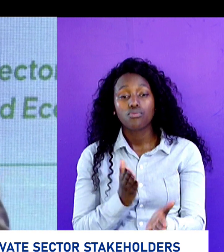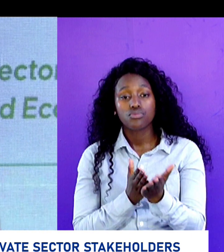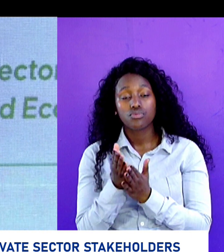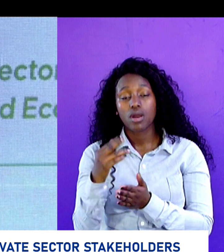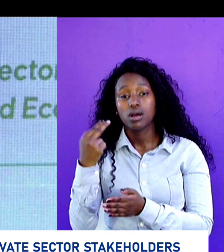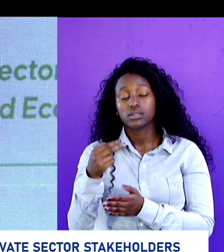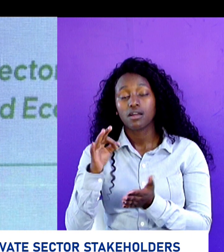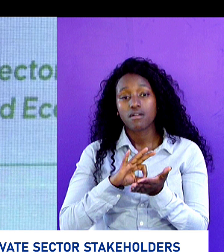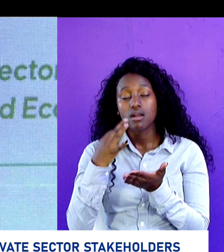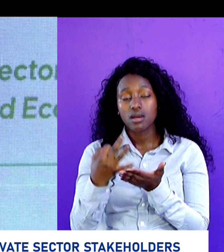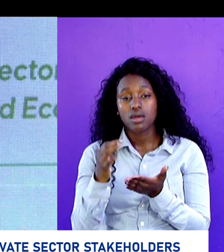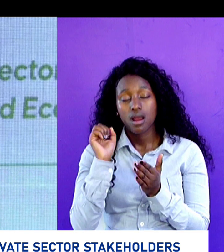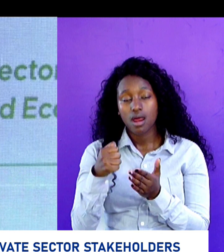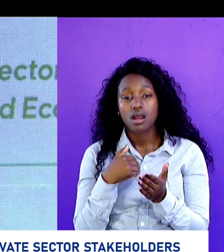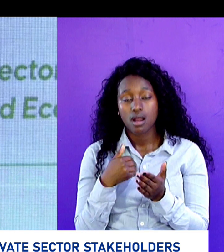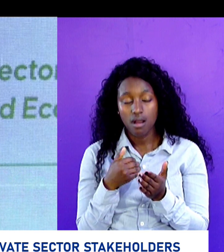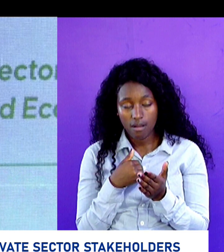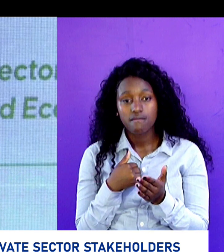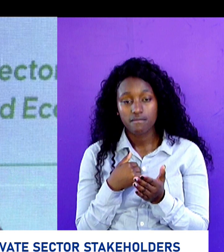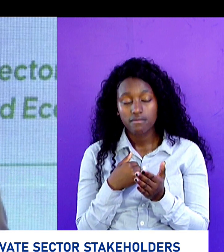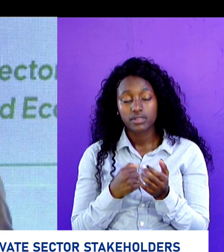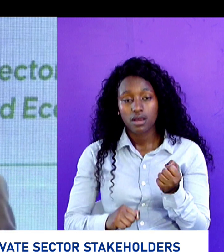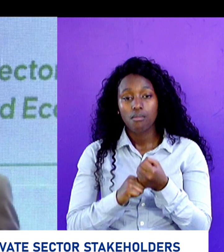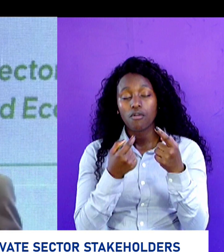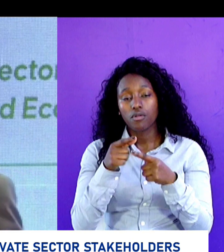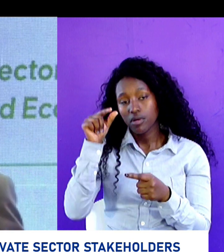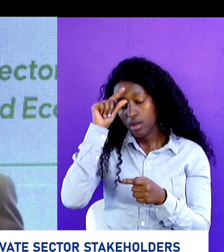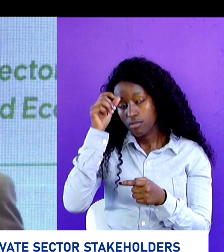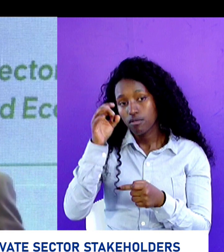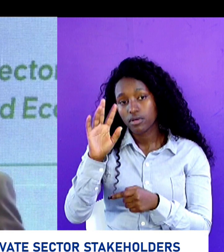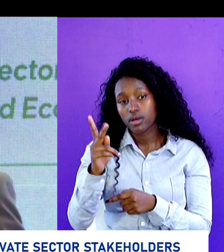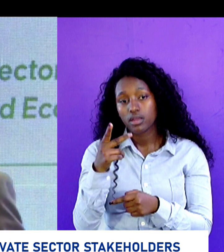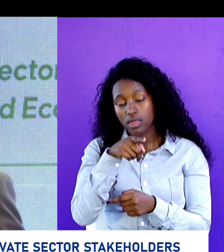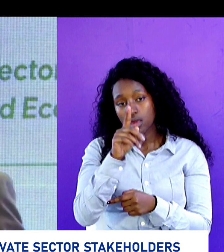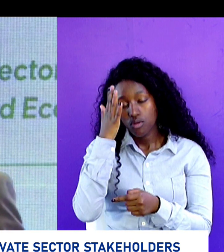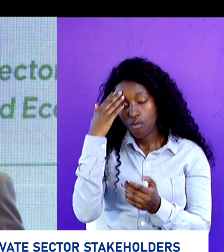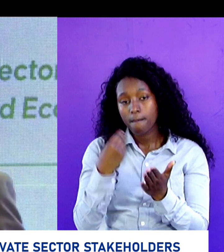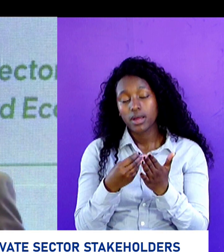the backstopping of the government of Kenya. They know their money is safe.